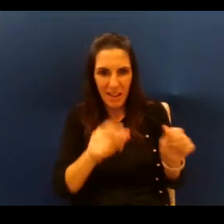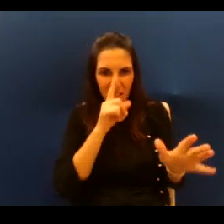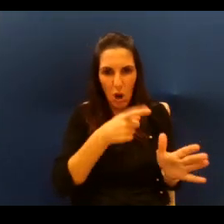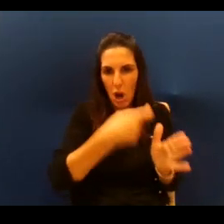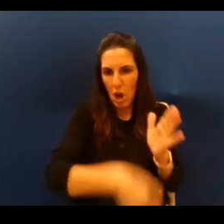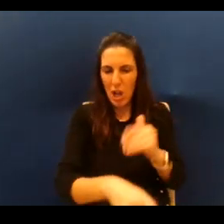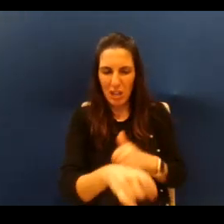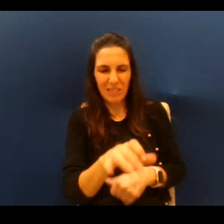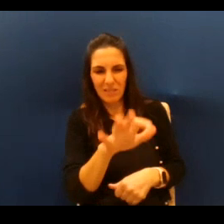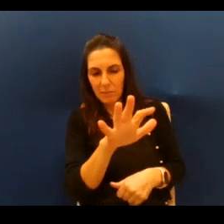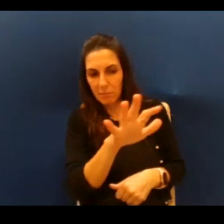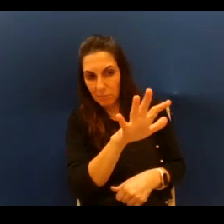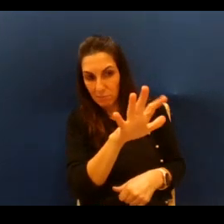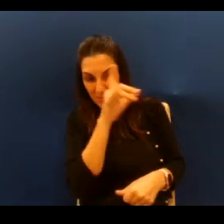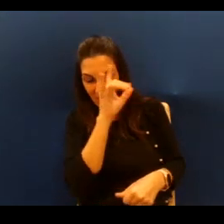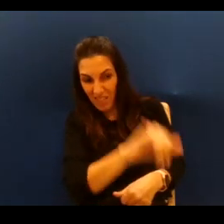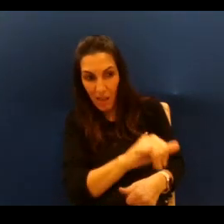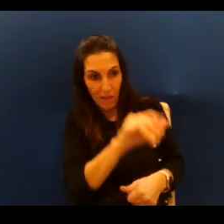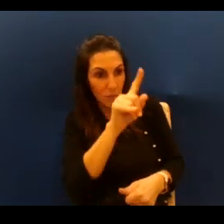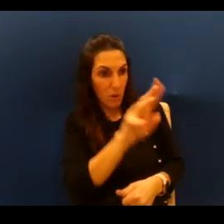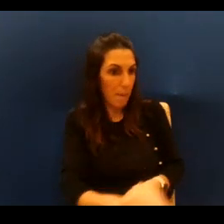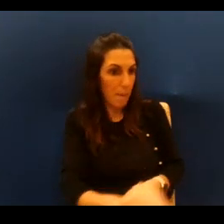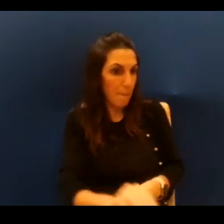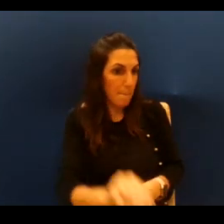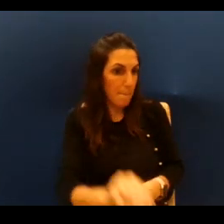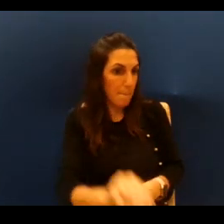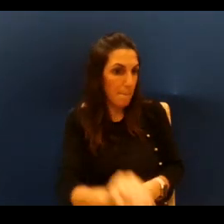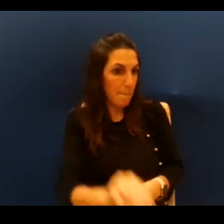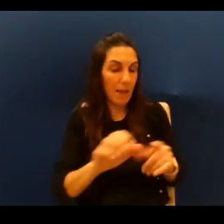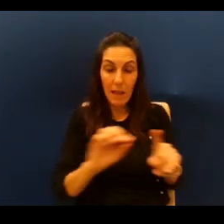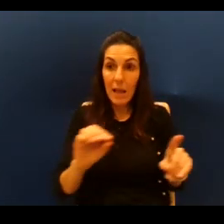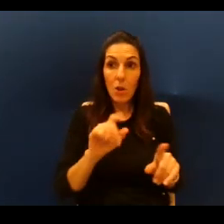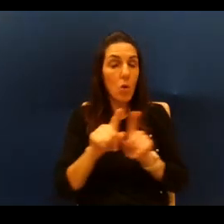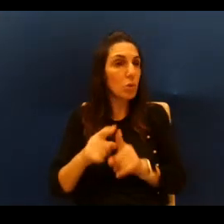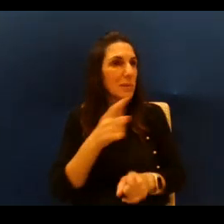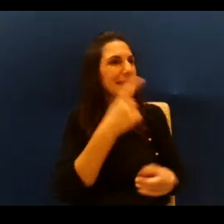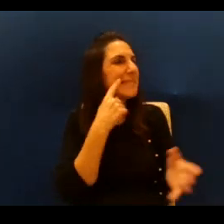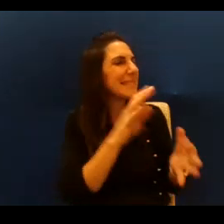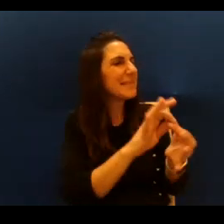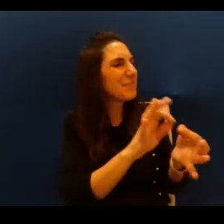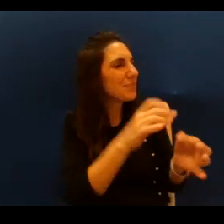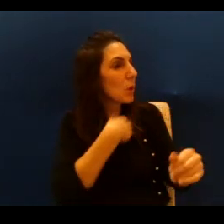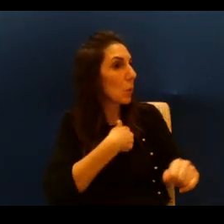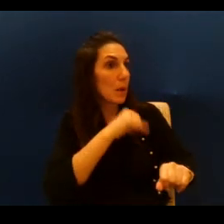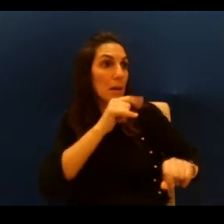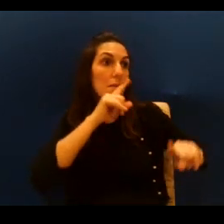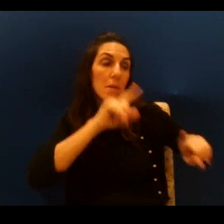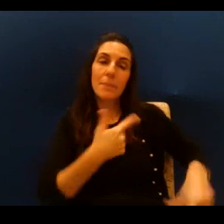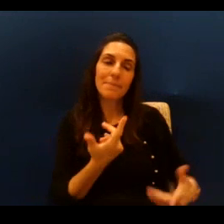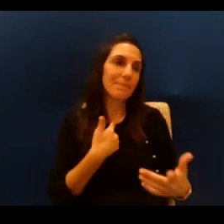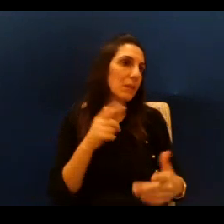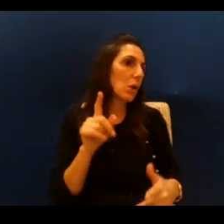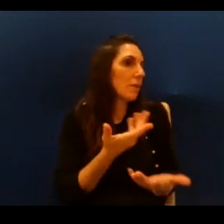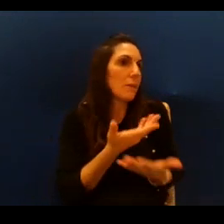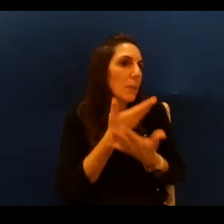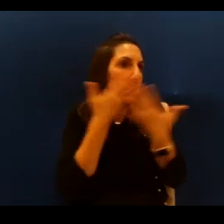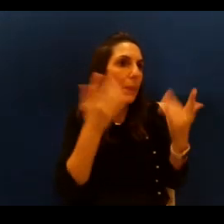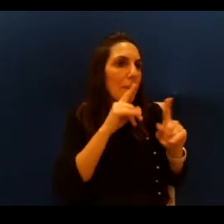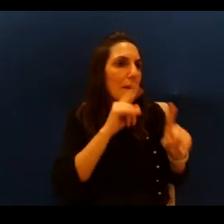like that. And as far as not getting back to him, I don't have an answer for that other than I'm sorry.